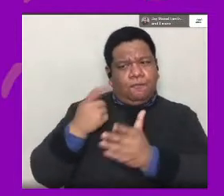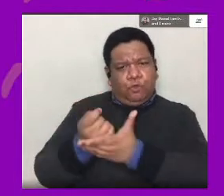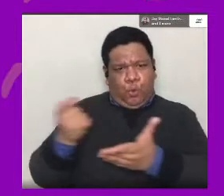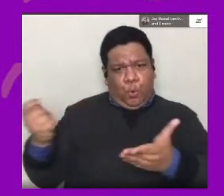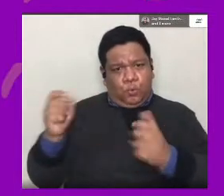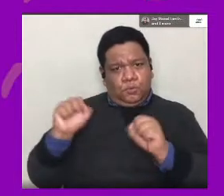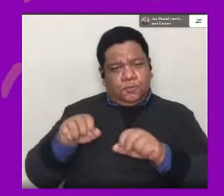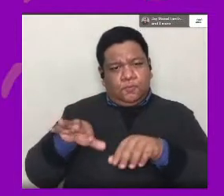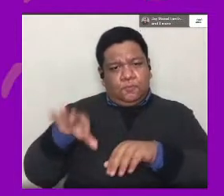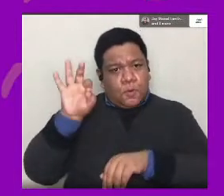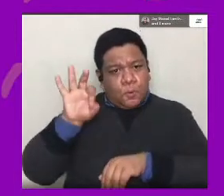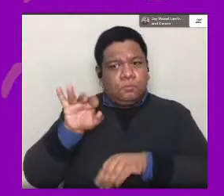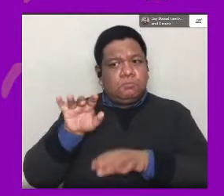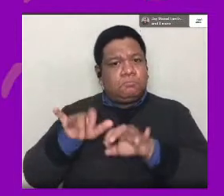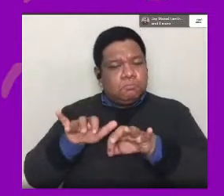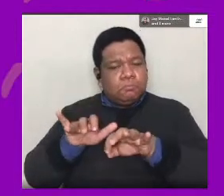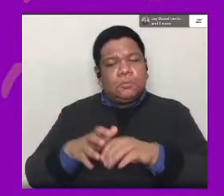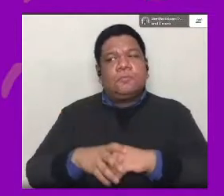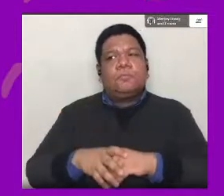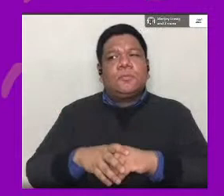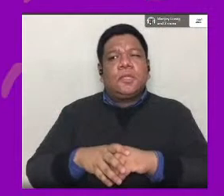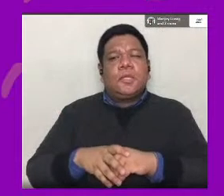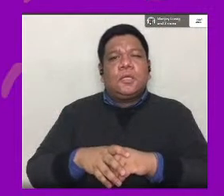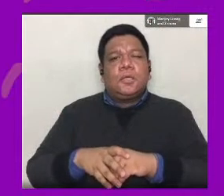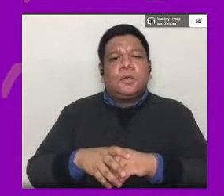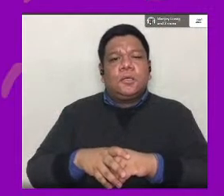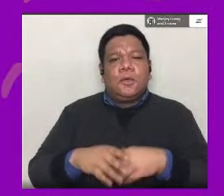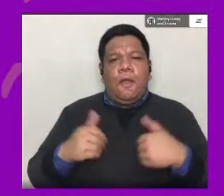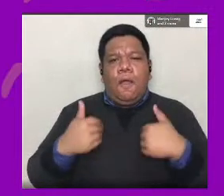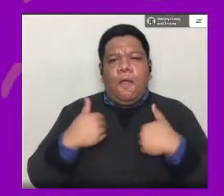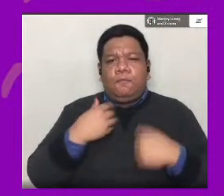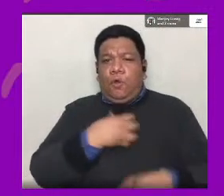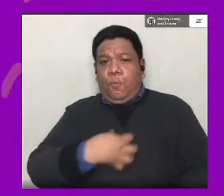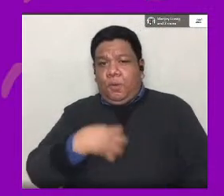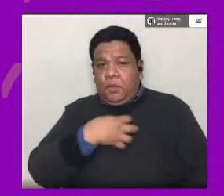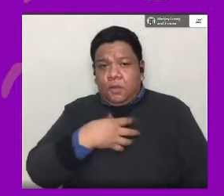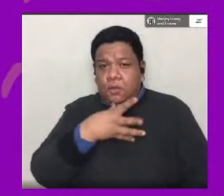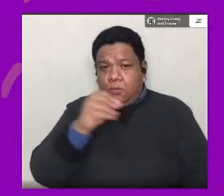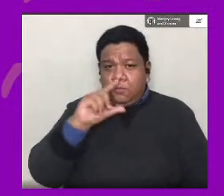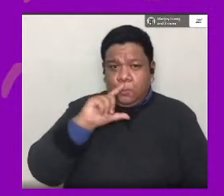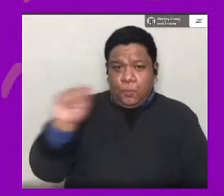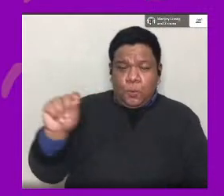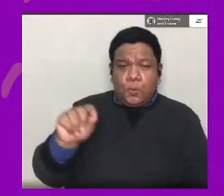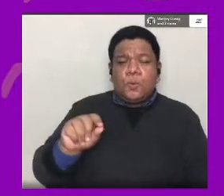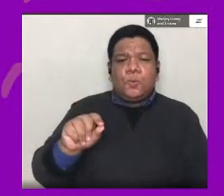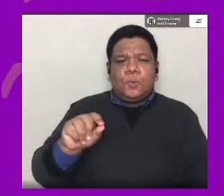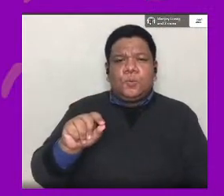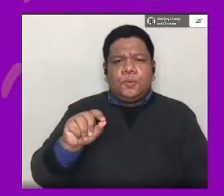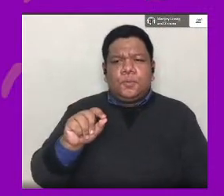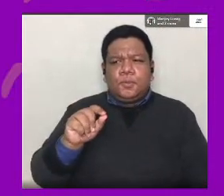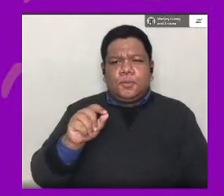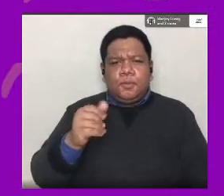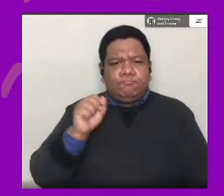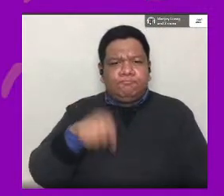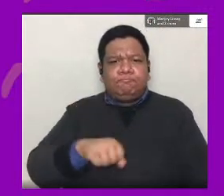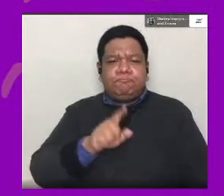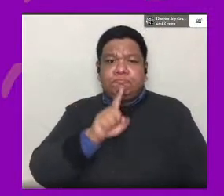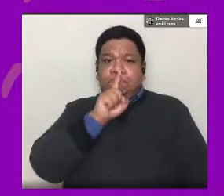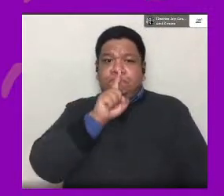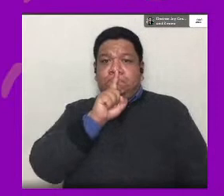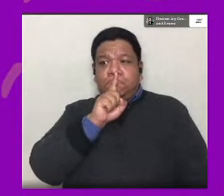the complaints and reports, anonymous hotline information. There's